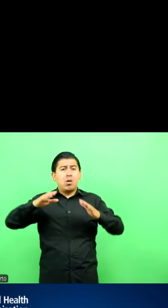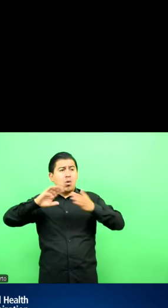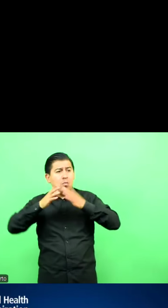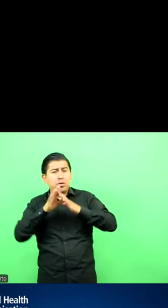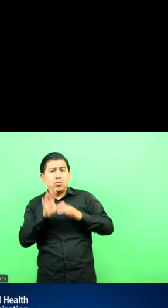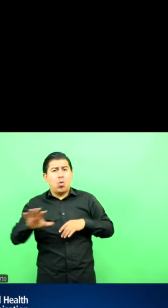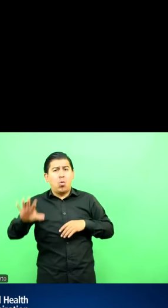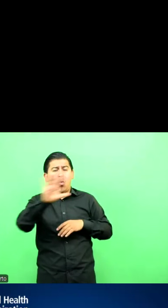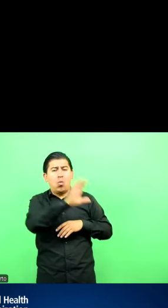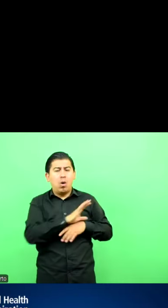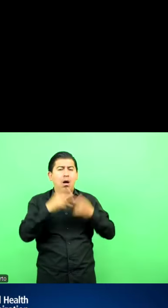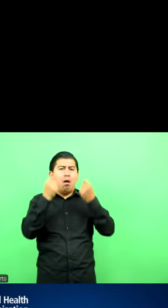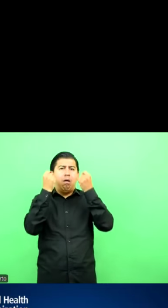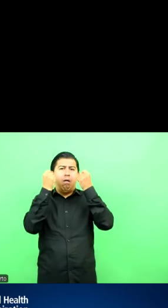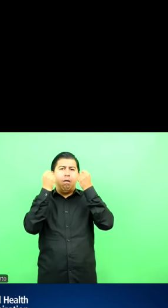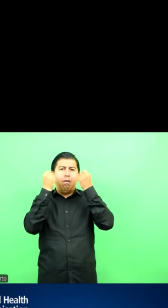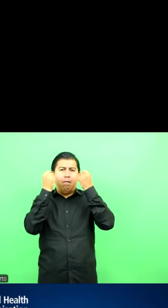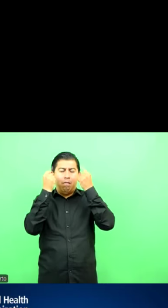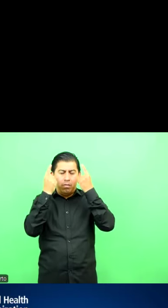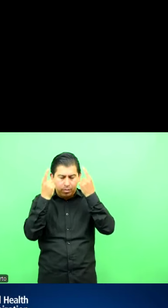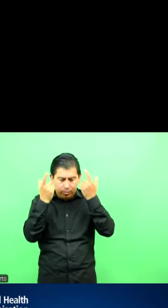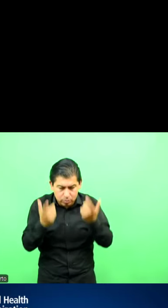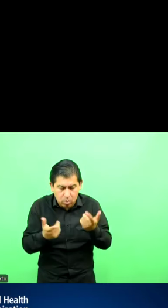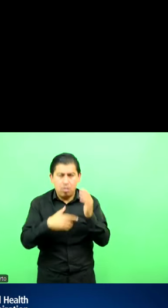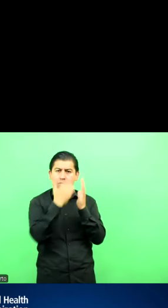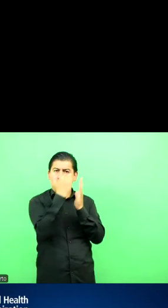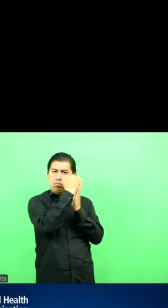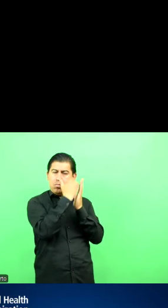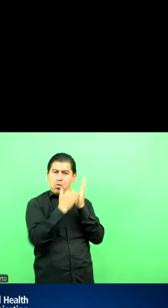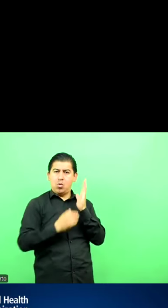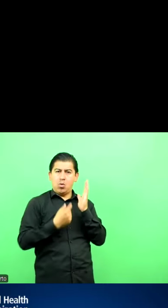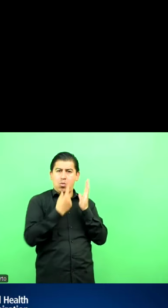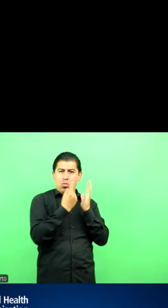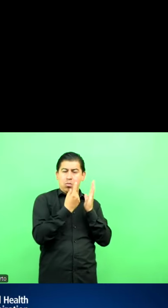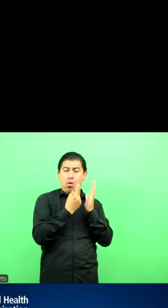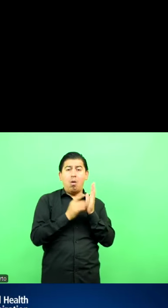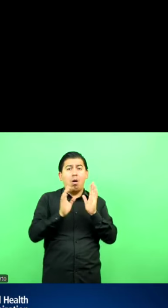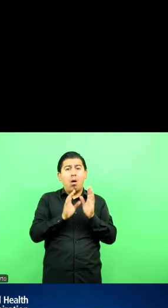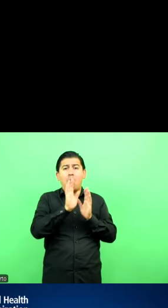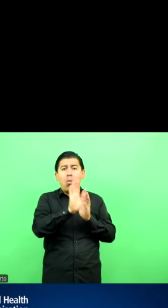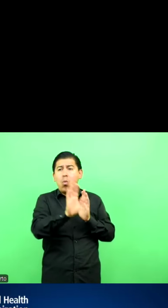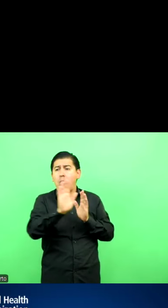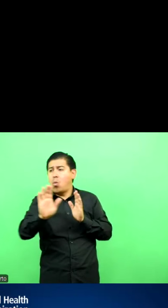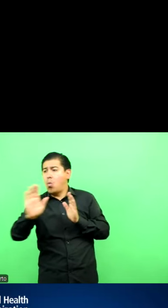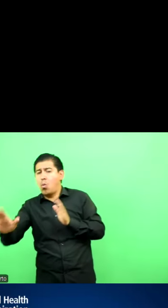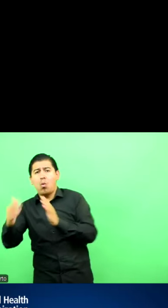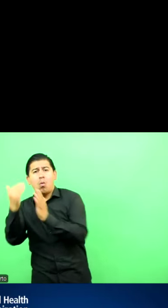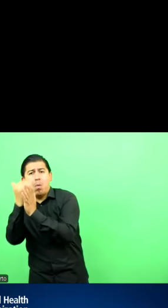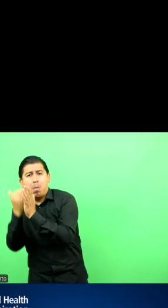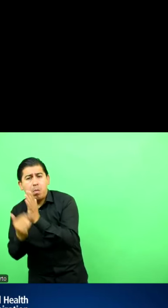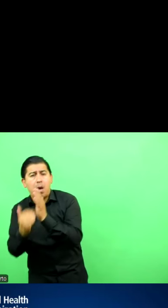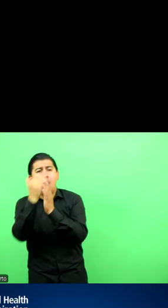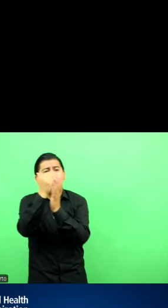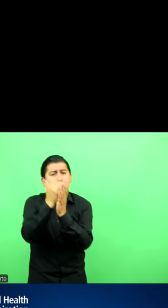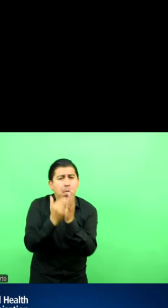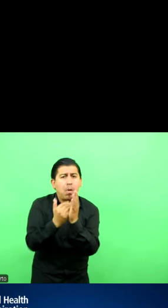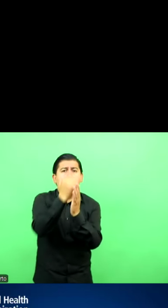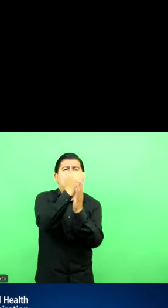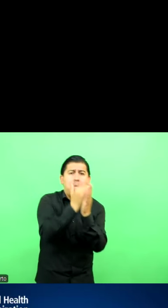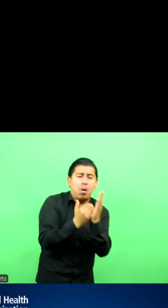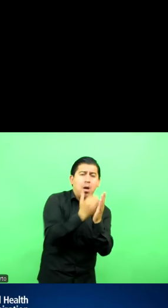multiple systems, but an integrated system, because of the finance, because of the resource, and because of the